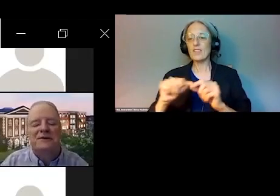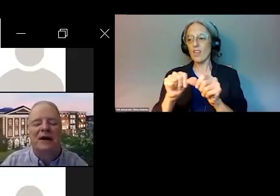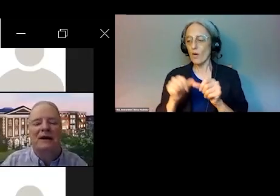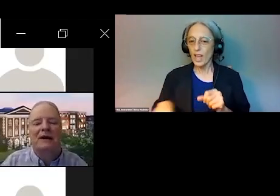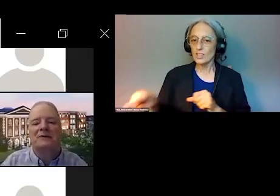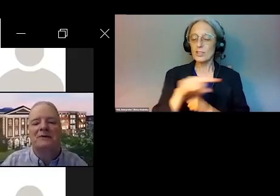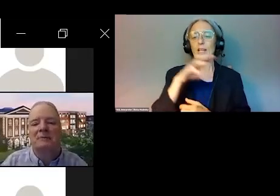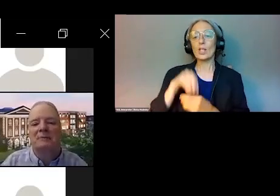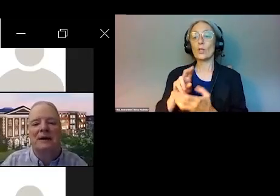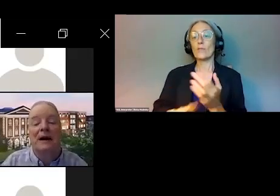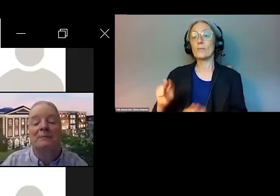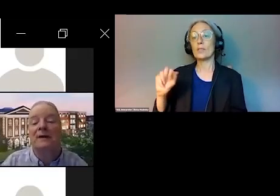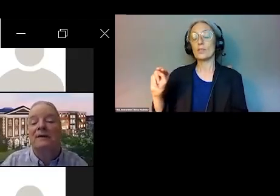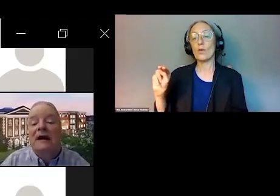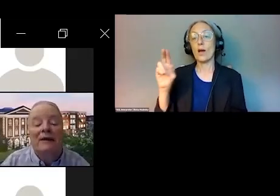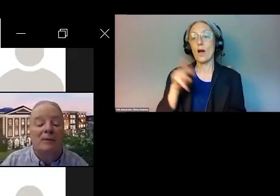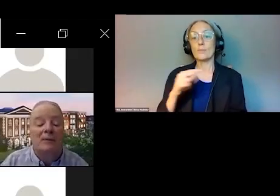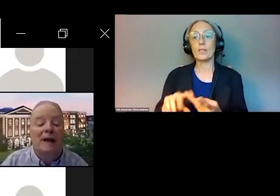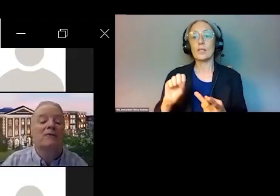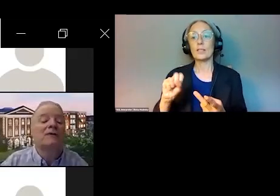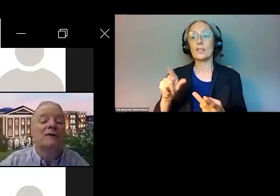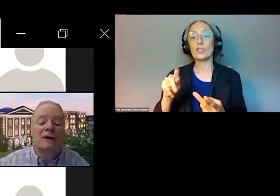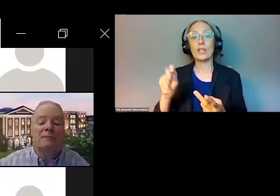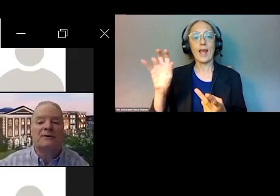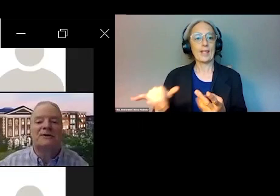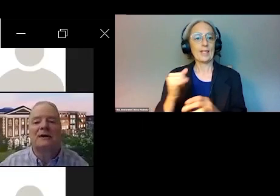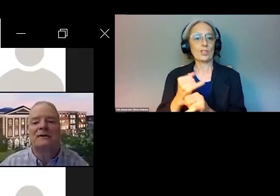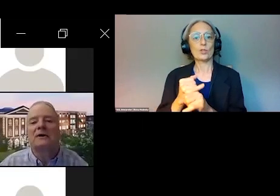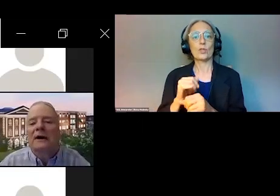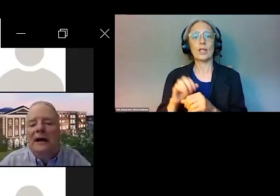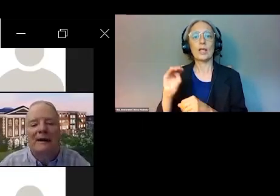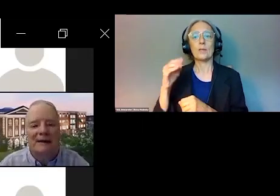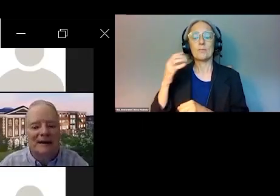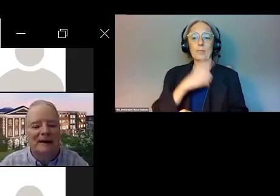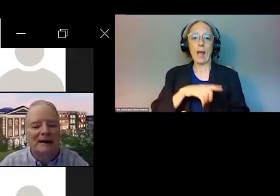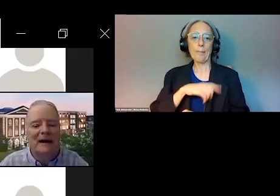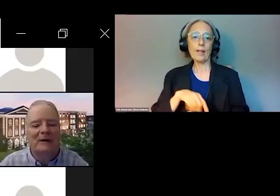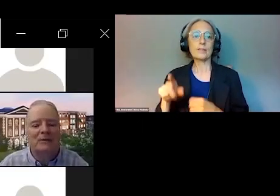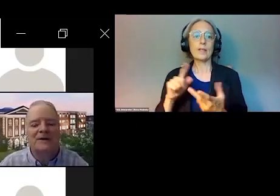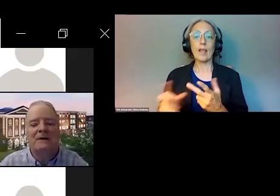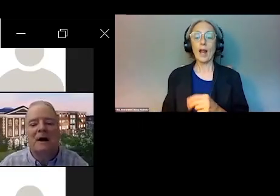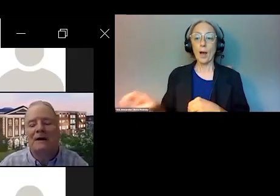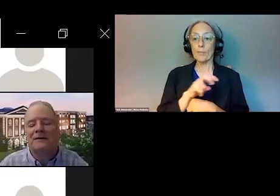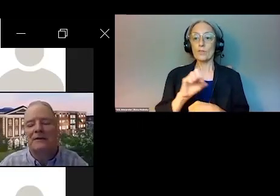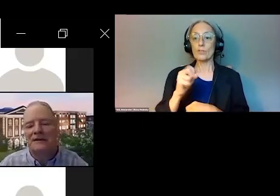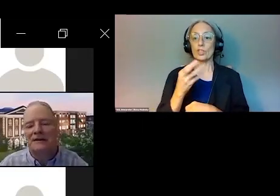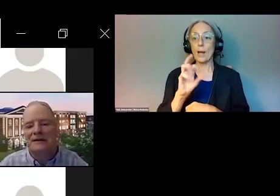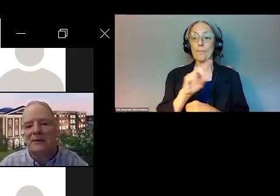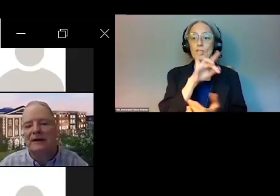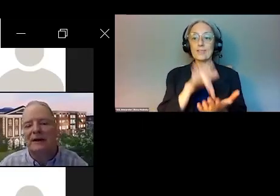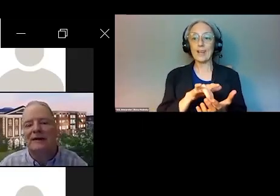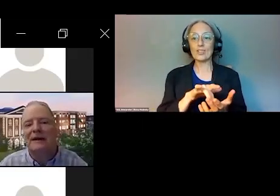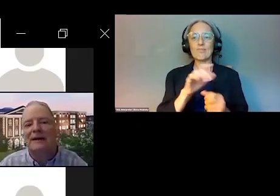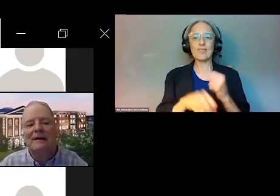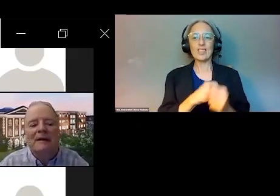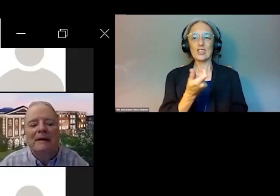Hospital, Sister Kenny Institute in Minneapolis. And then when I moved to the Shepherd Center in 1989, the next